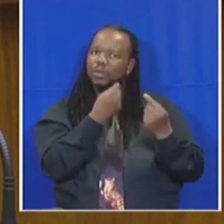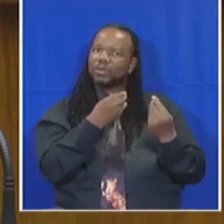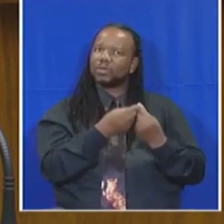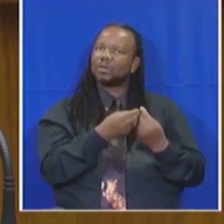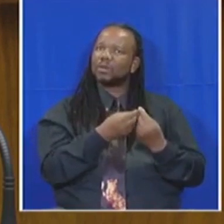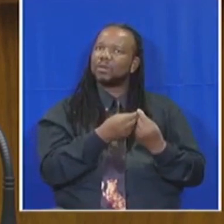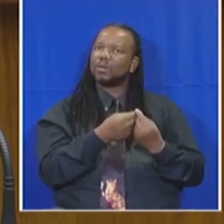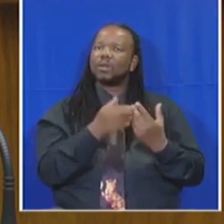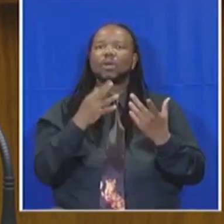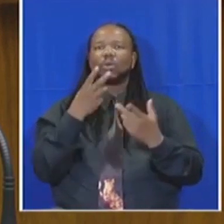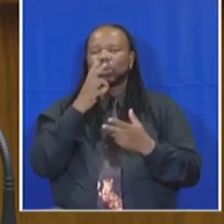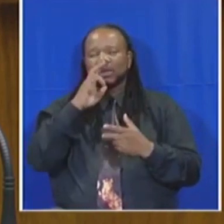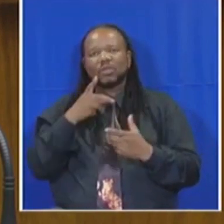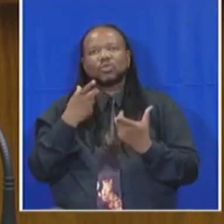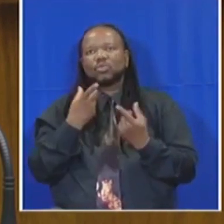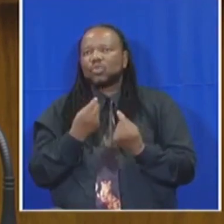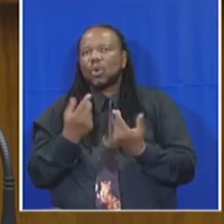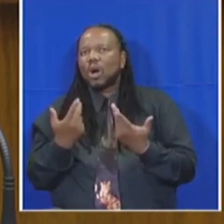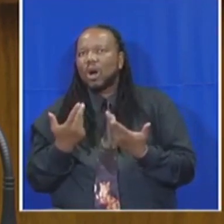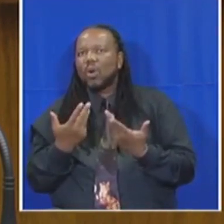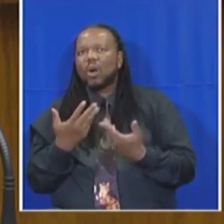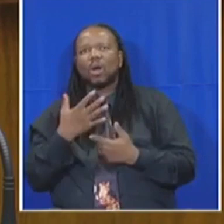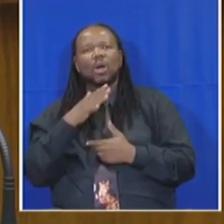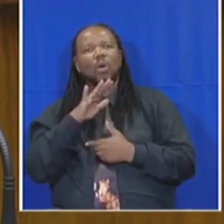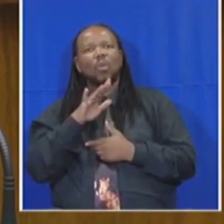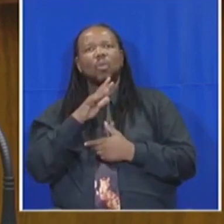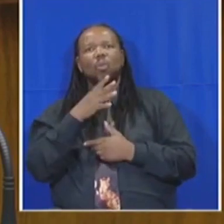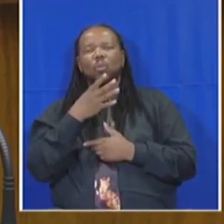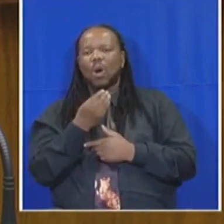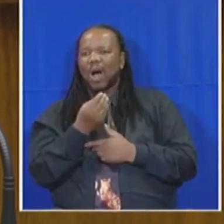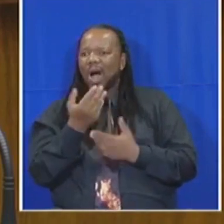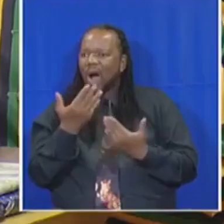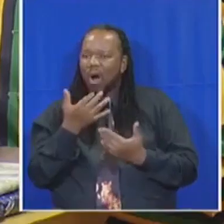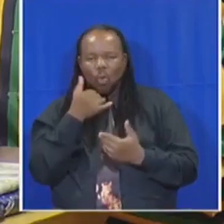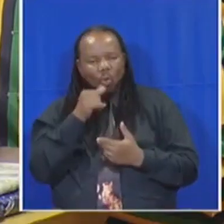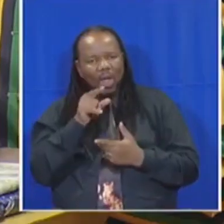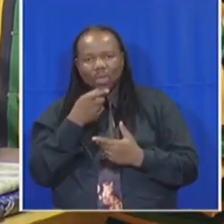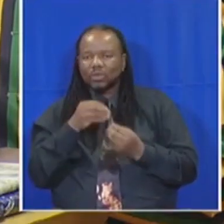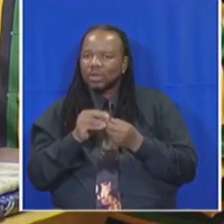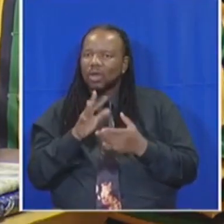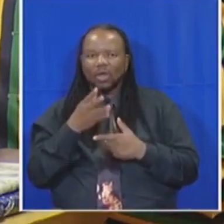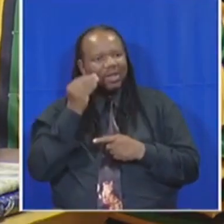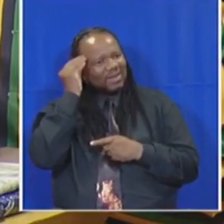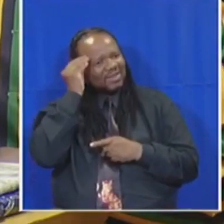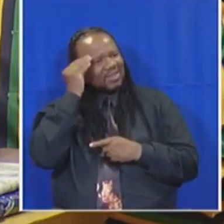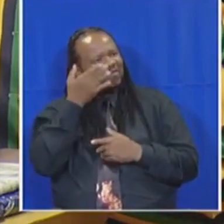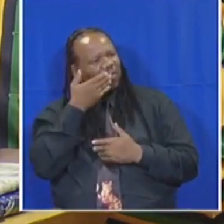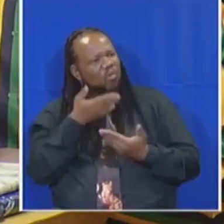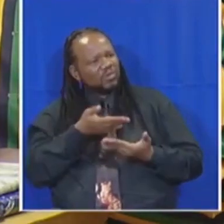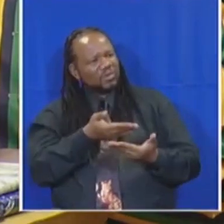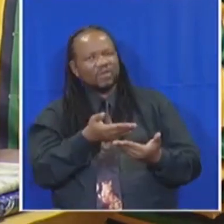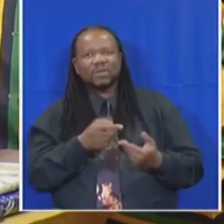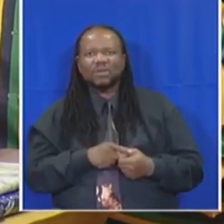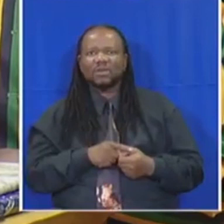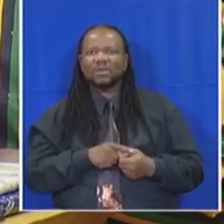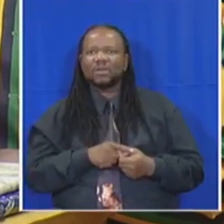The only thing we need to still figure out is to what end you manufactured this crisis and whose interests are you serving. And quite frankly,